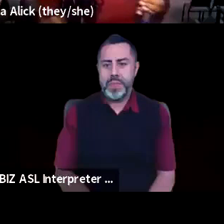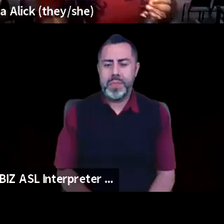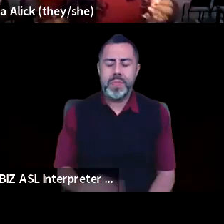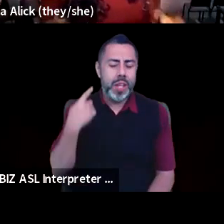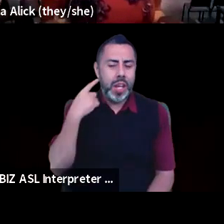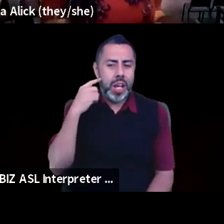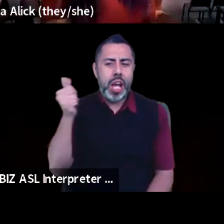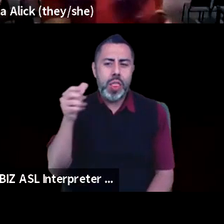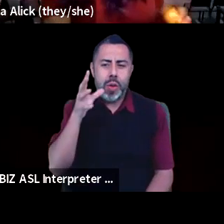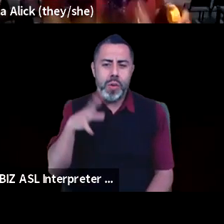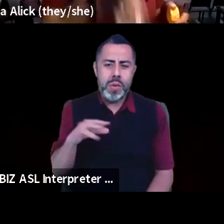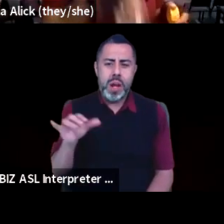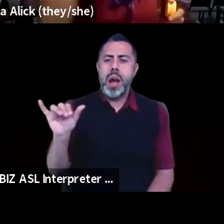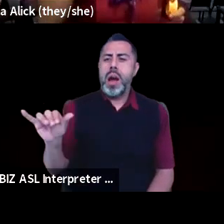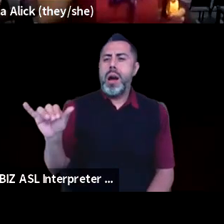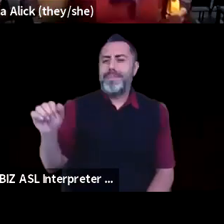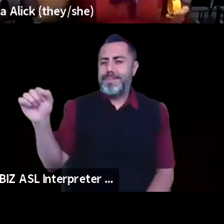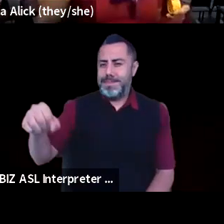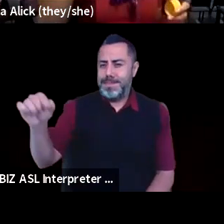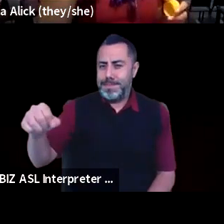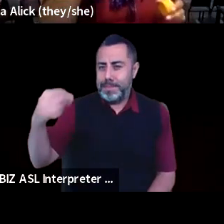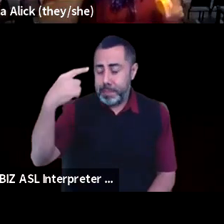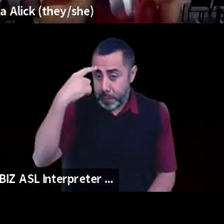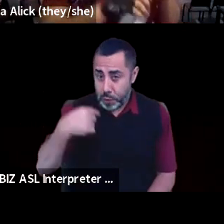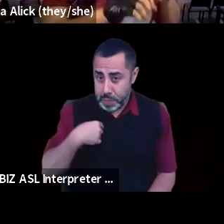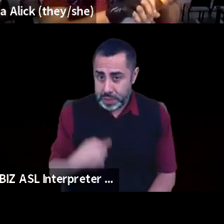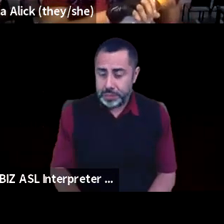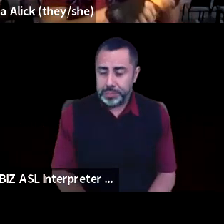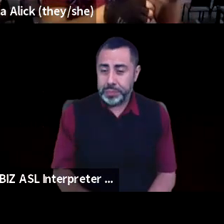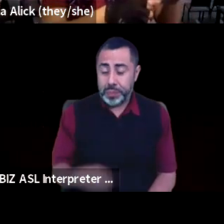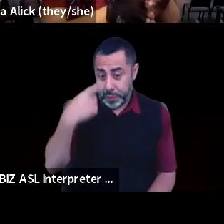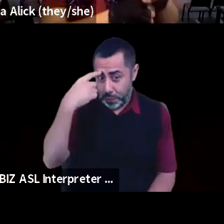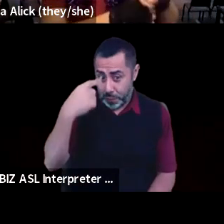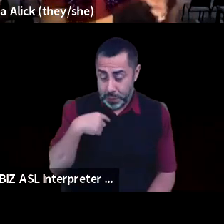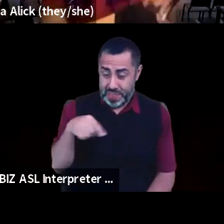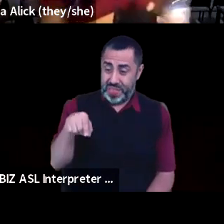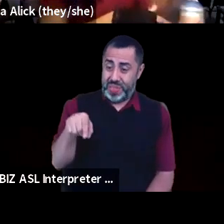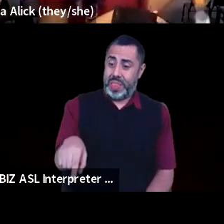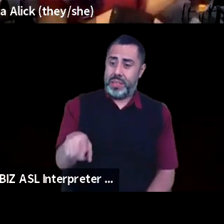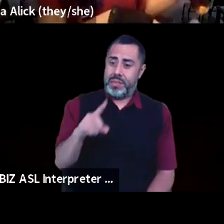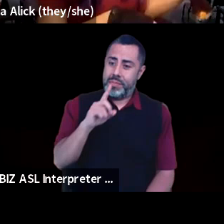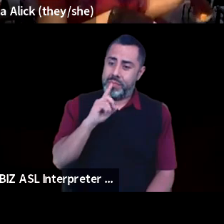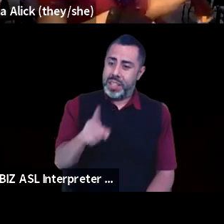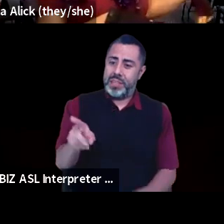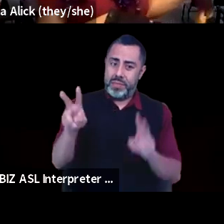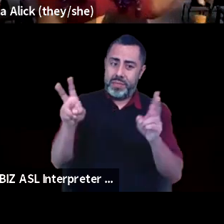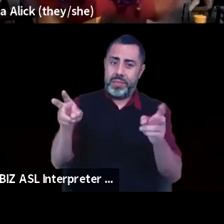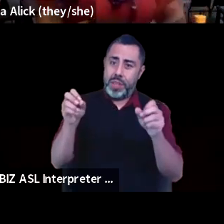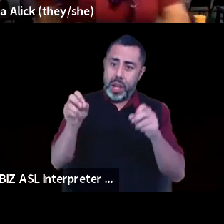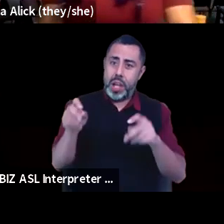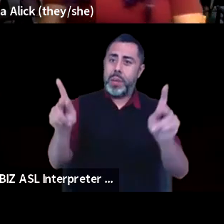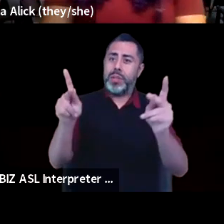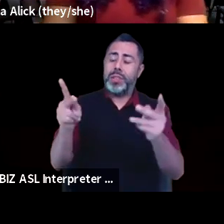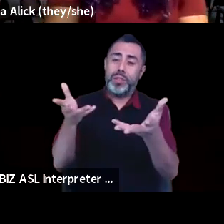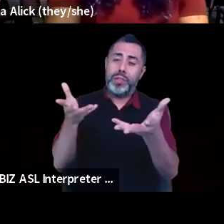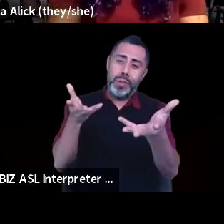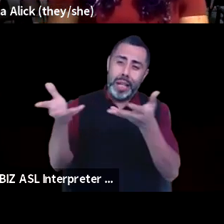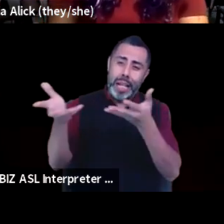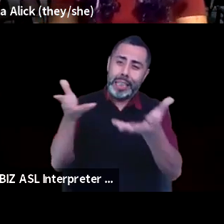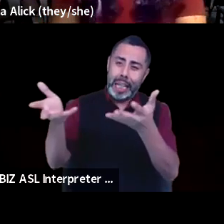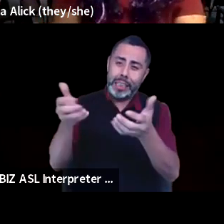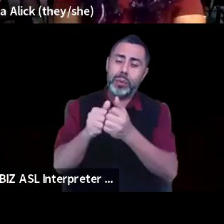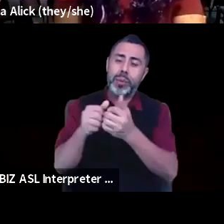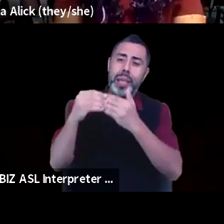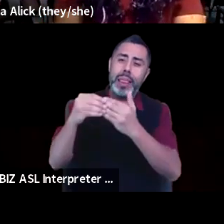Yeah, for me, this has been an opportunity to engage with leadership, to